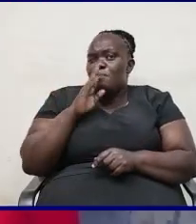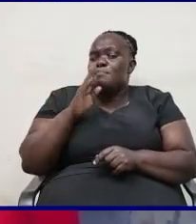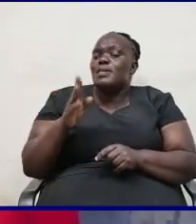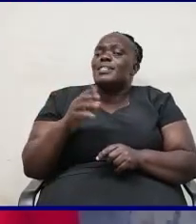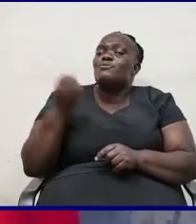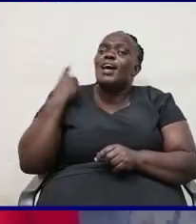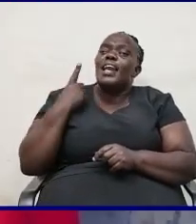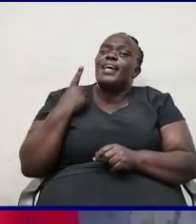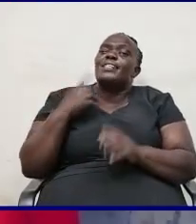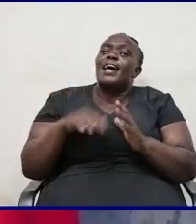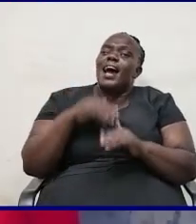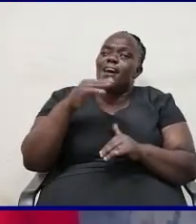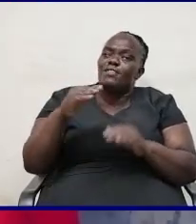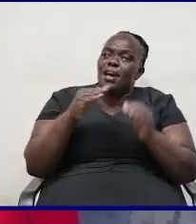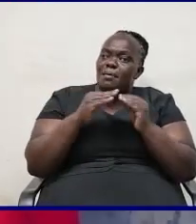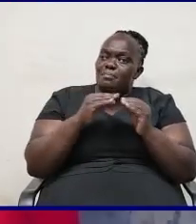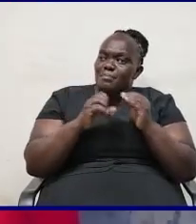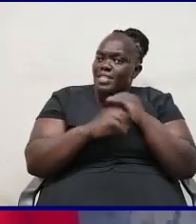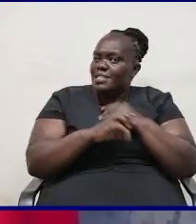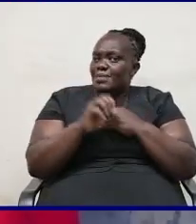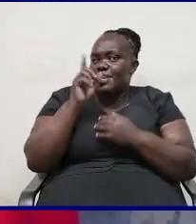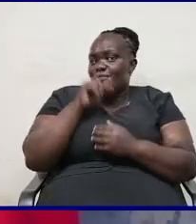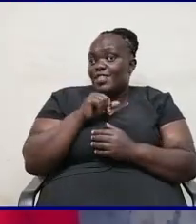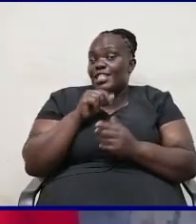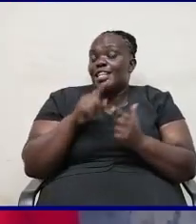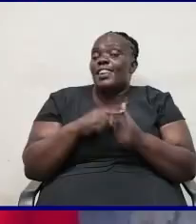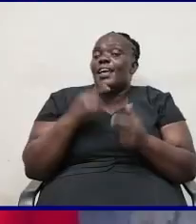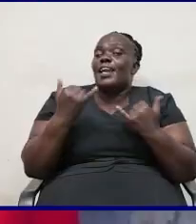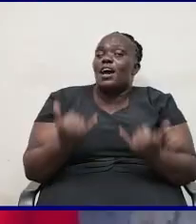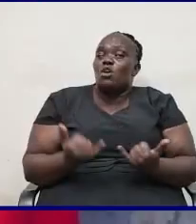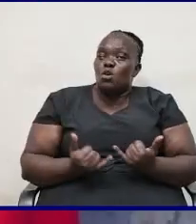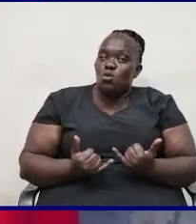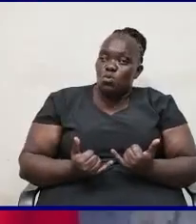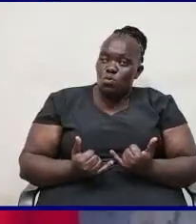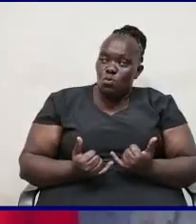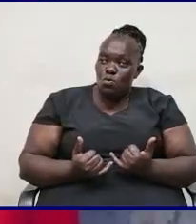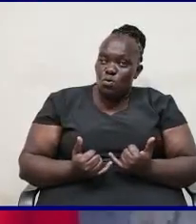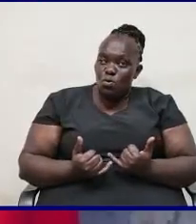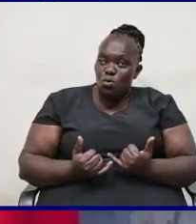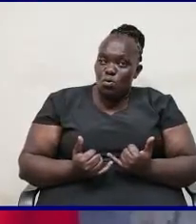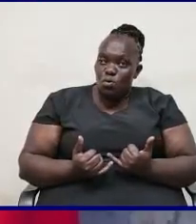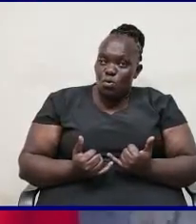being to understand after we have made the clarification. Now,